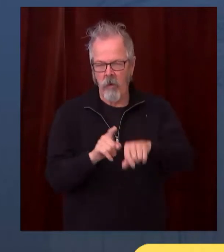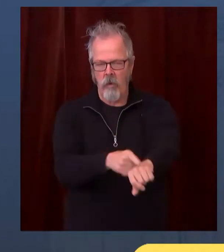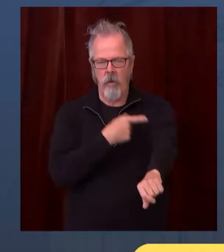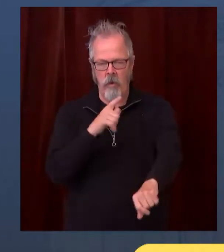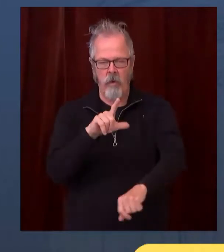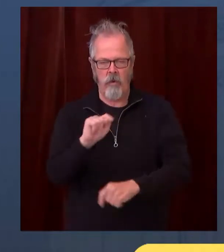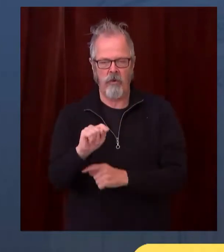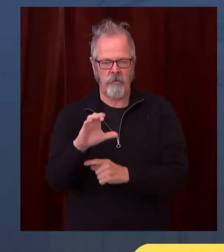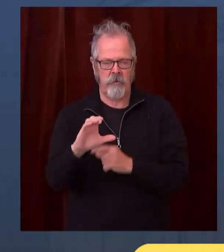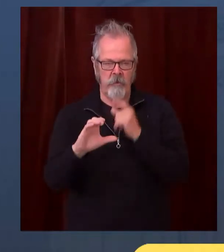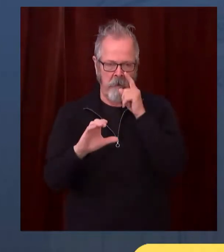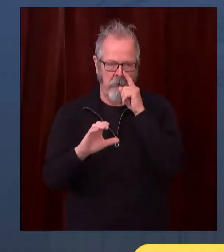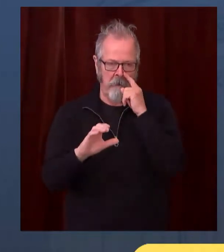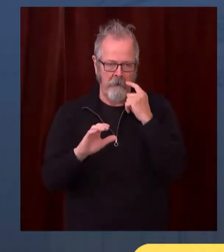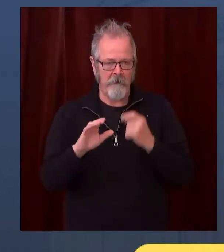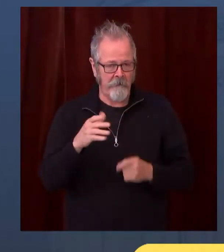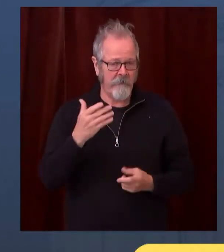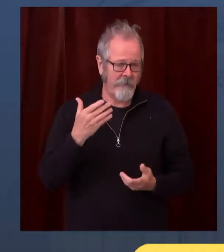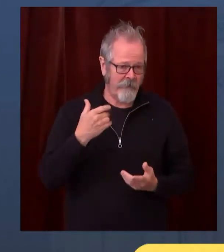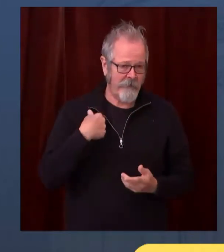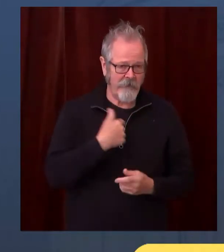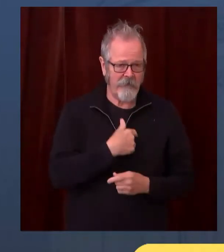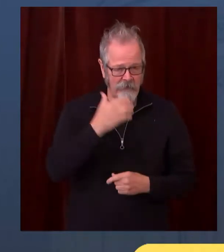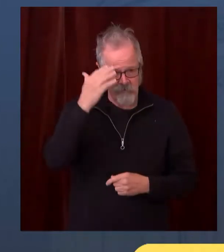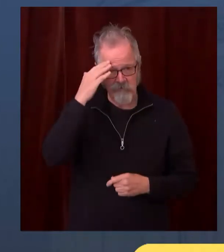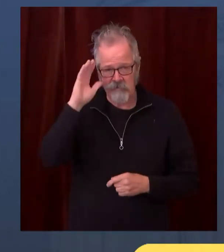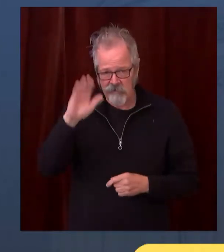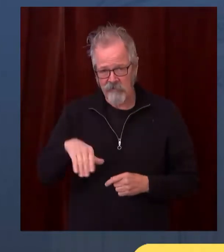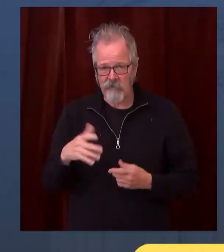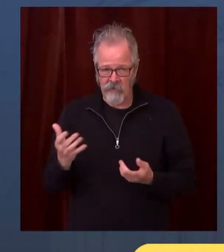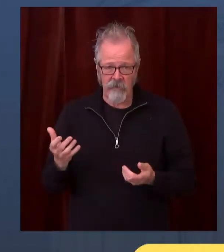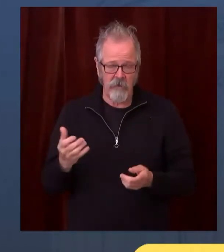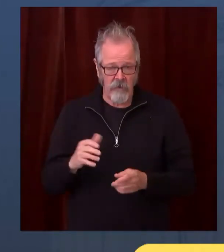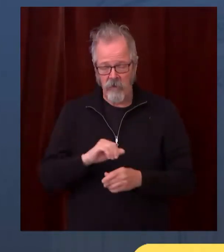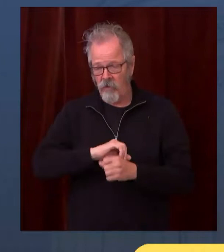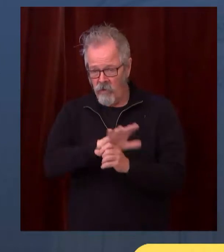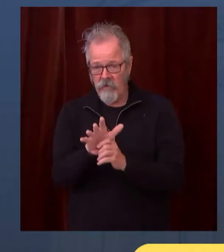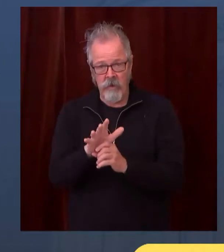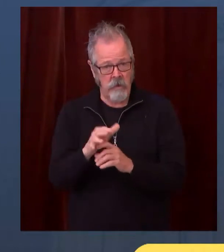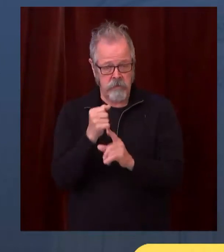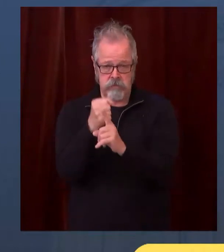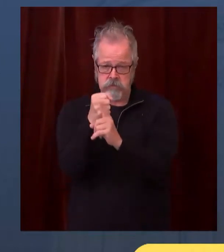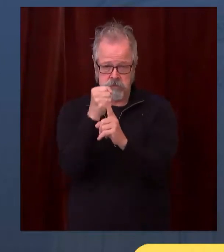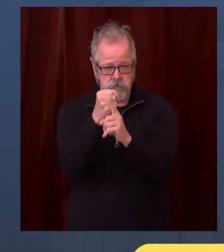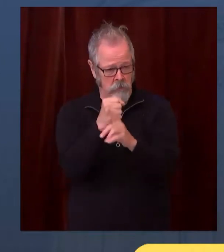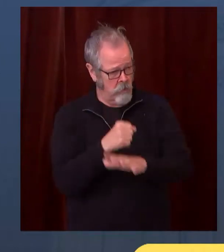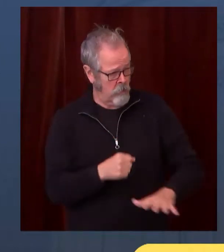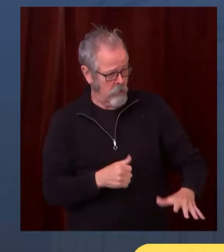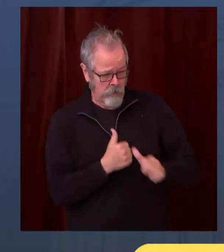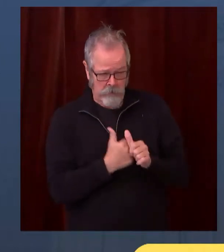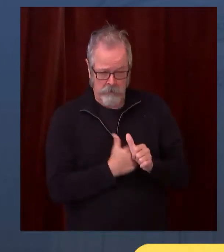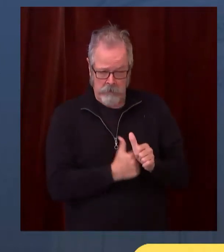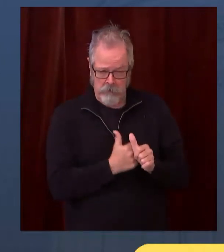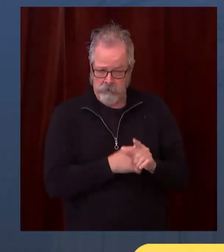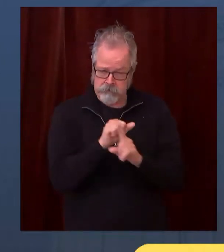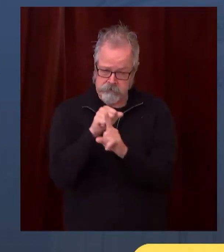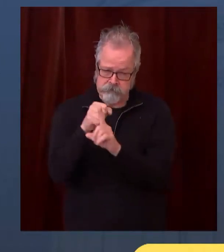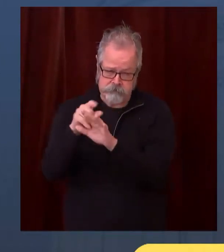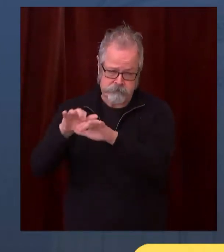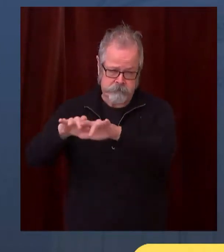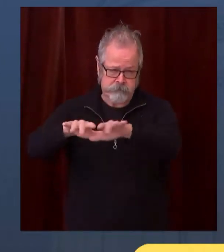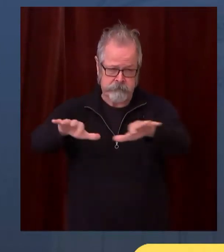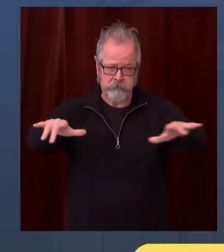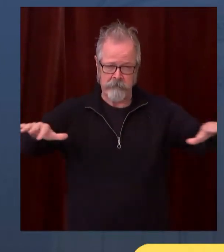visitations. And that was obviously necessary because the risk was too great to the health of